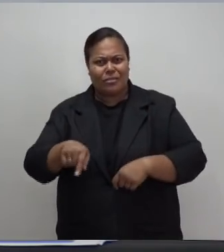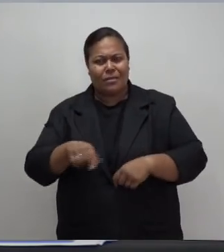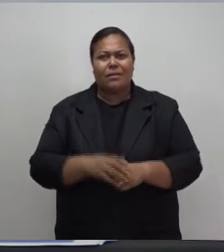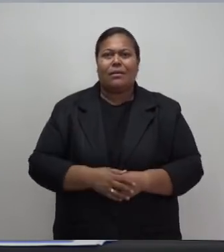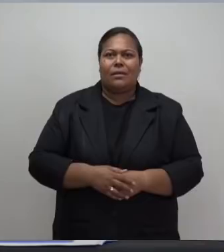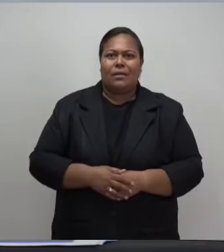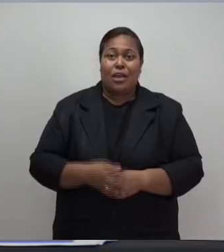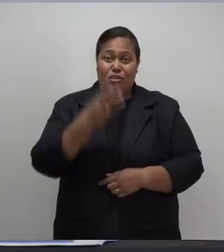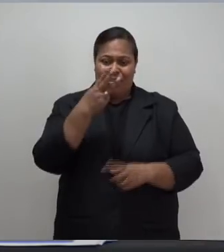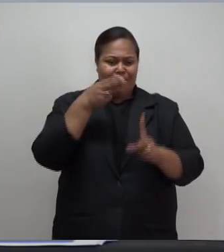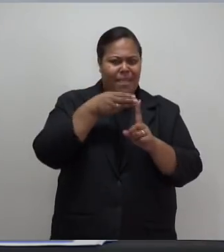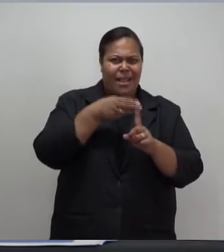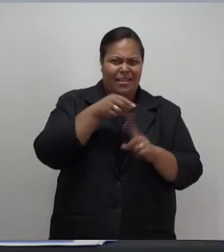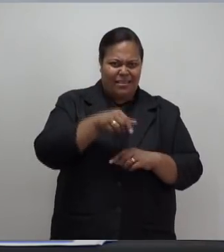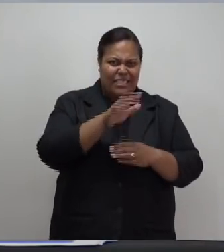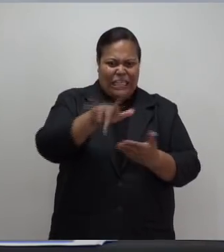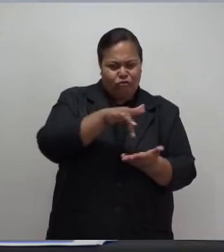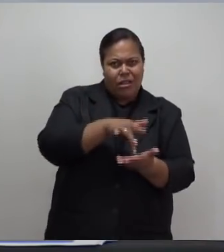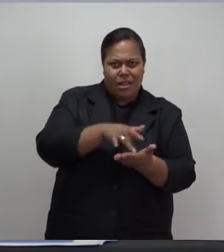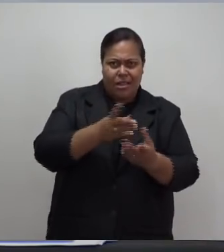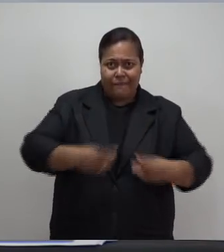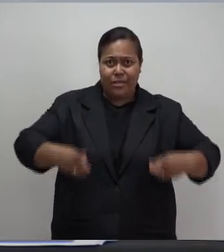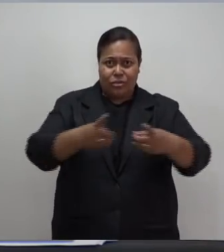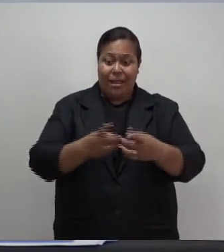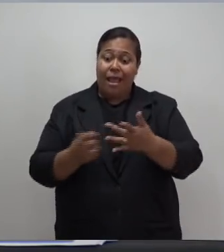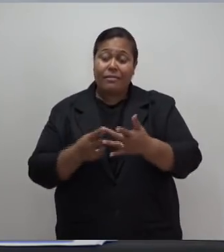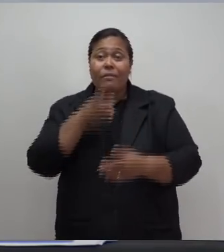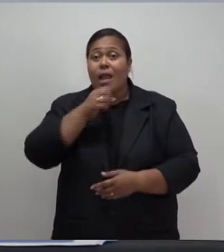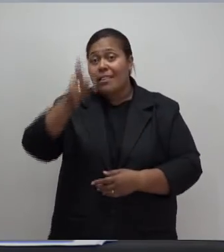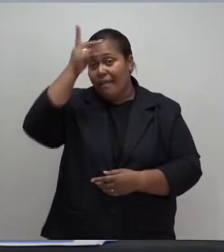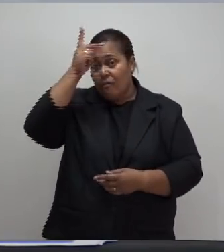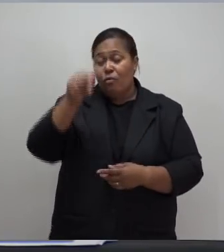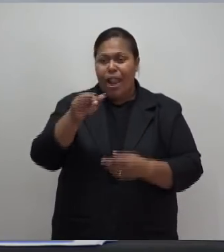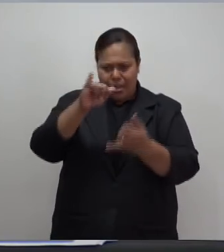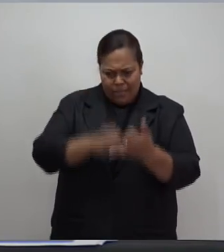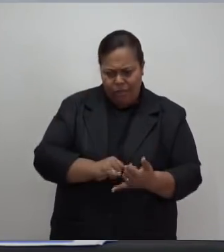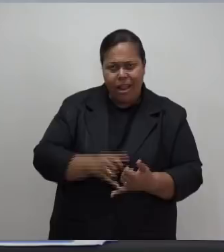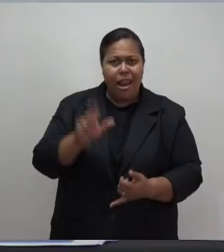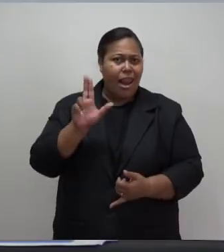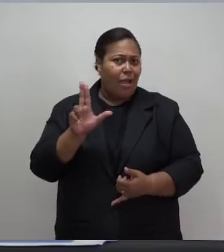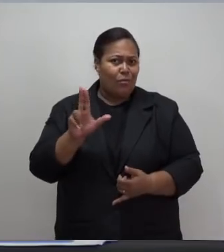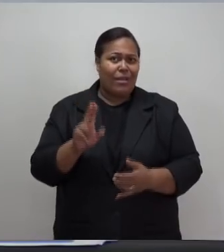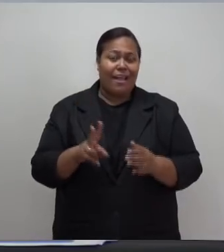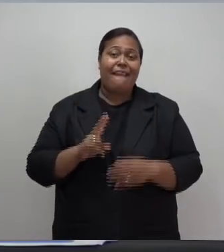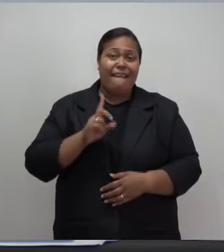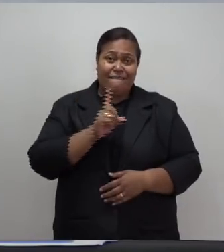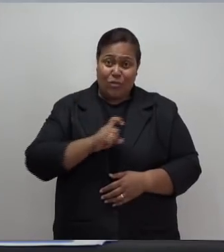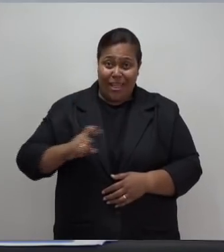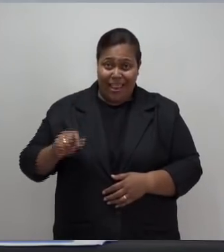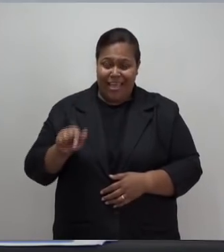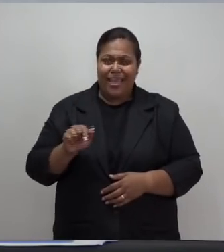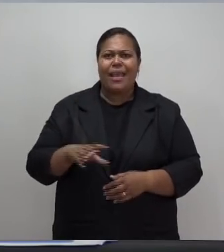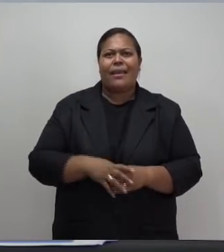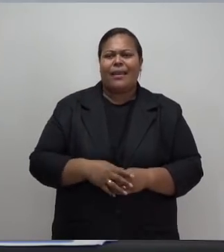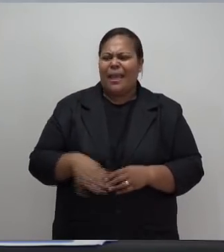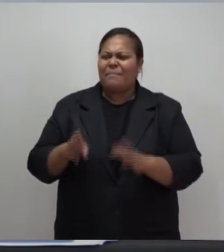ones in the Central Division, and the rest from Kandavu and Lawa Southern Lau, Vatulele and Mamanudas. We